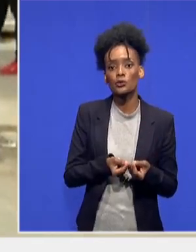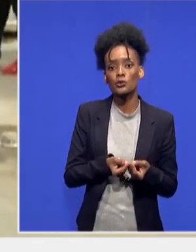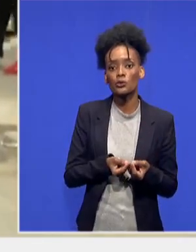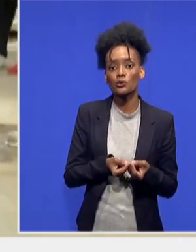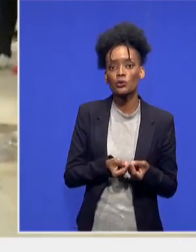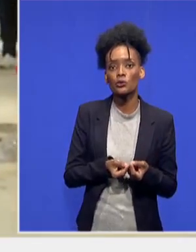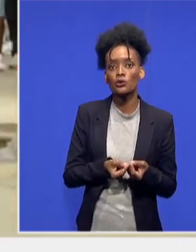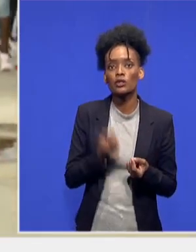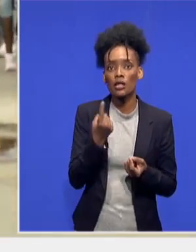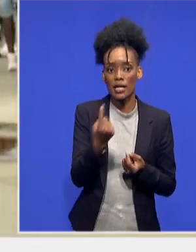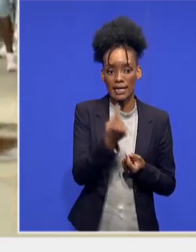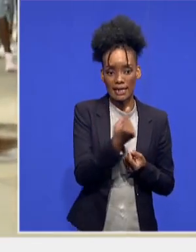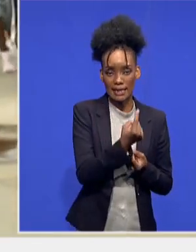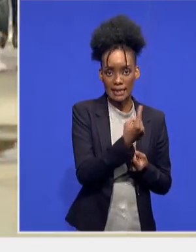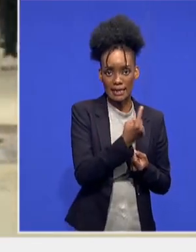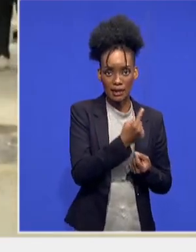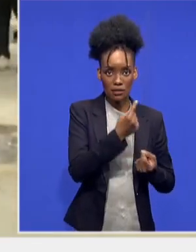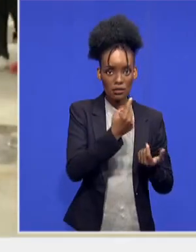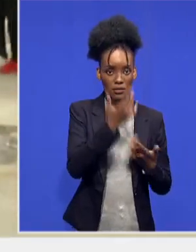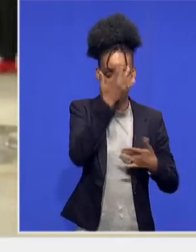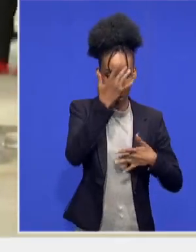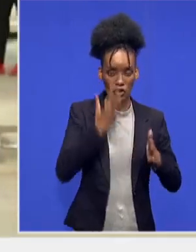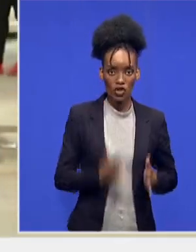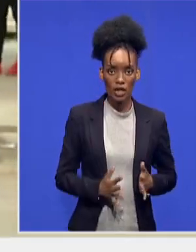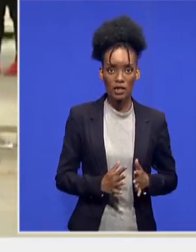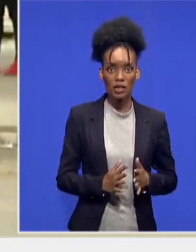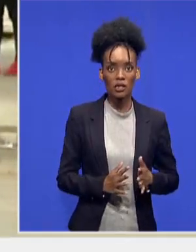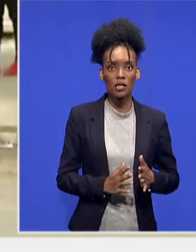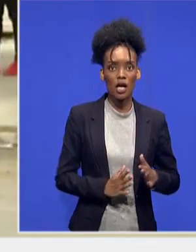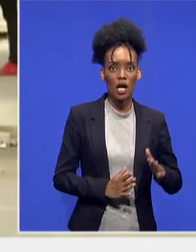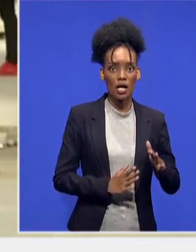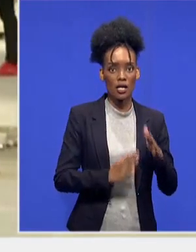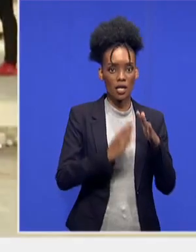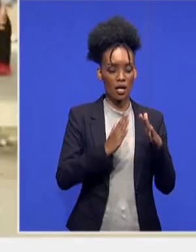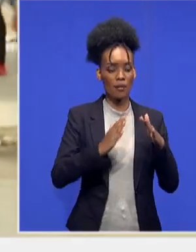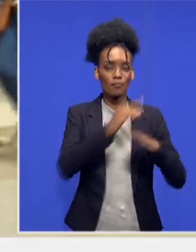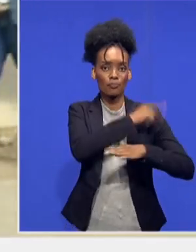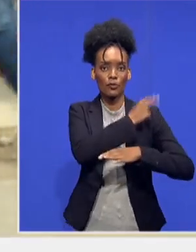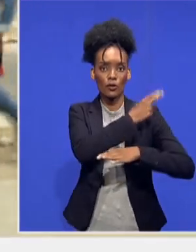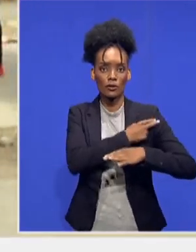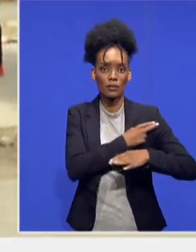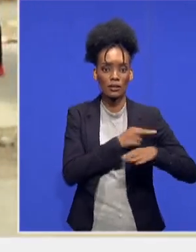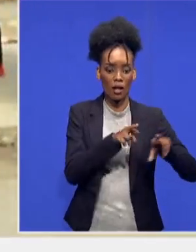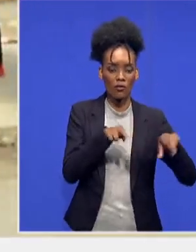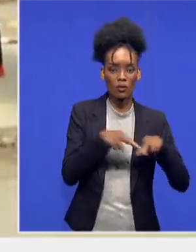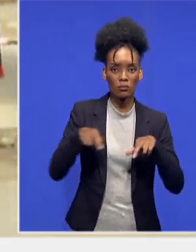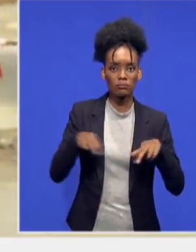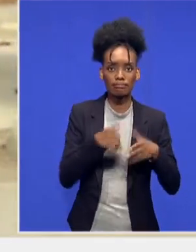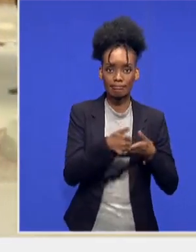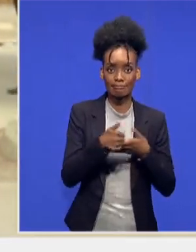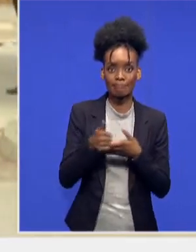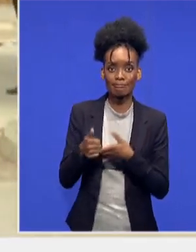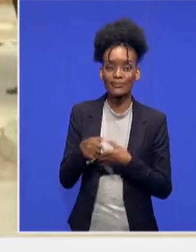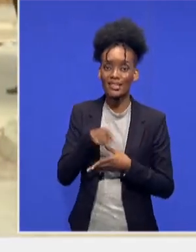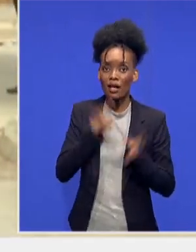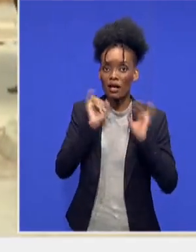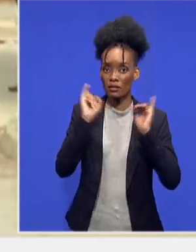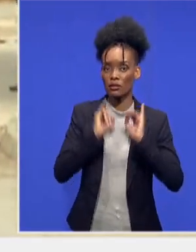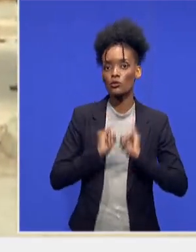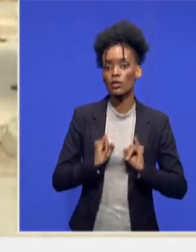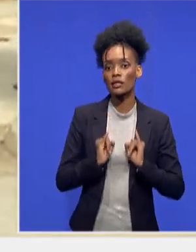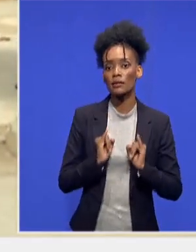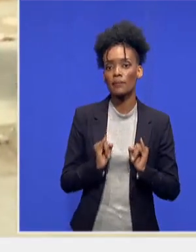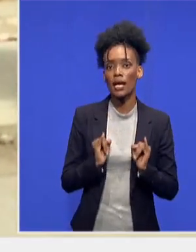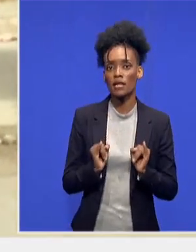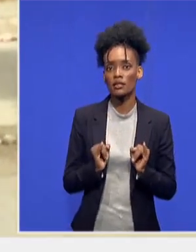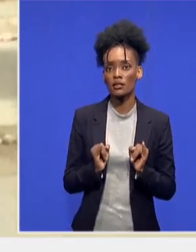every different ward. Now it's a dire situation. It's not what